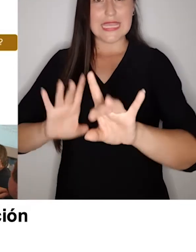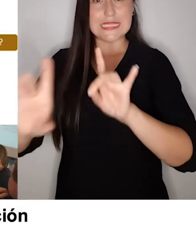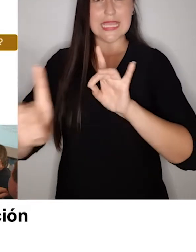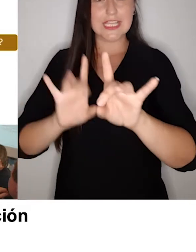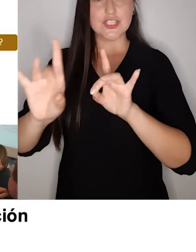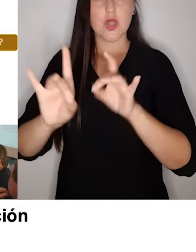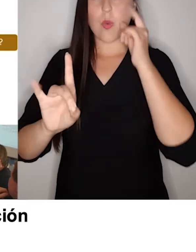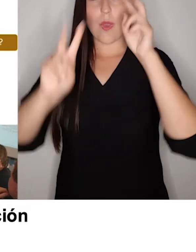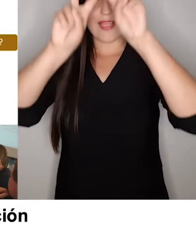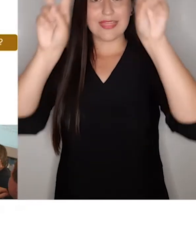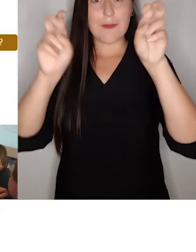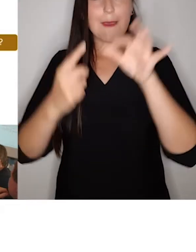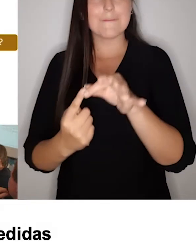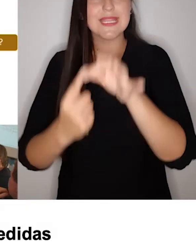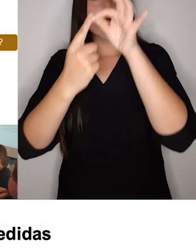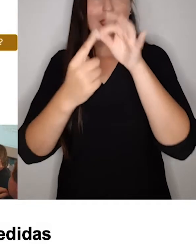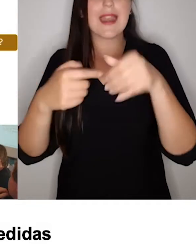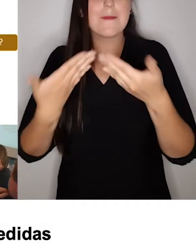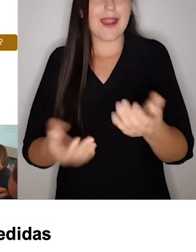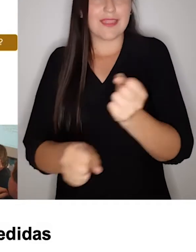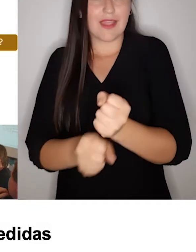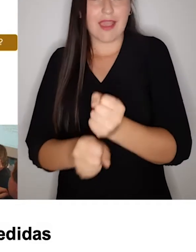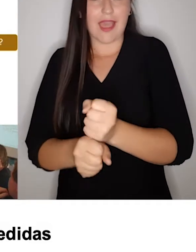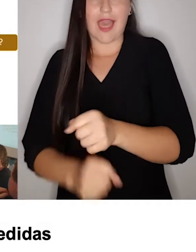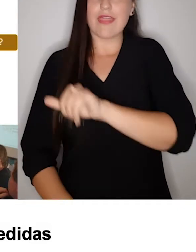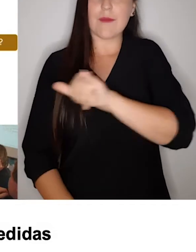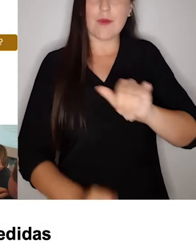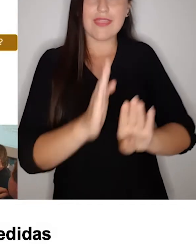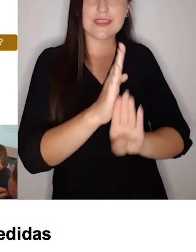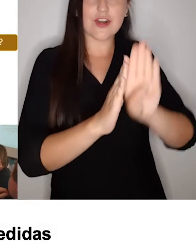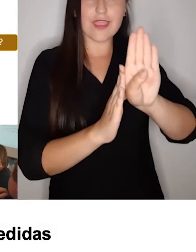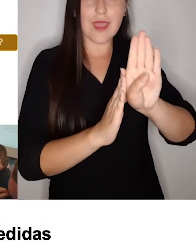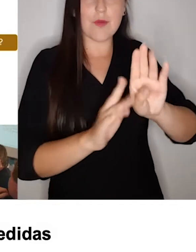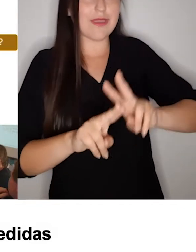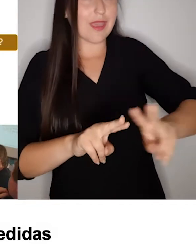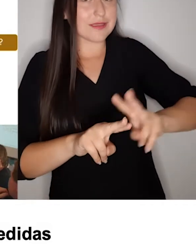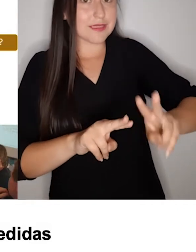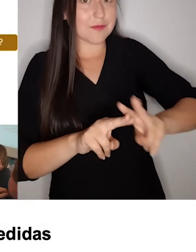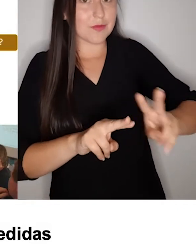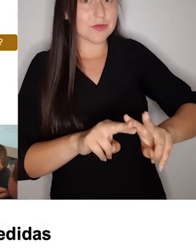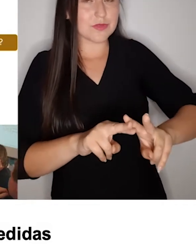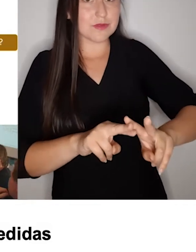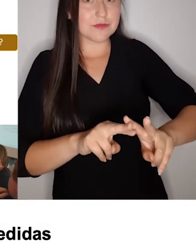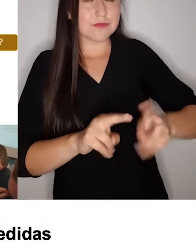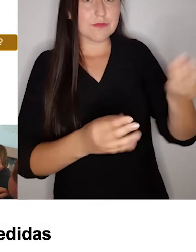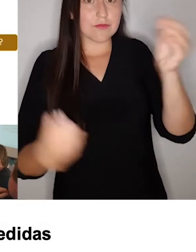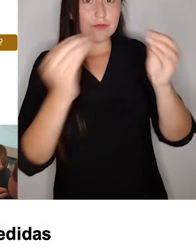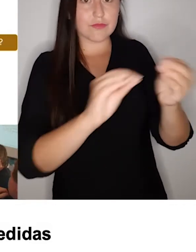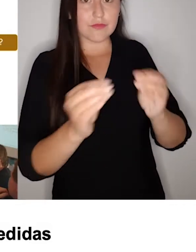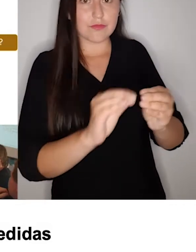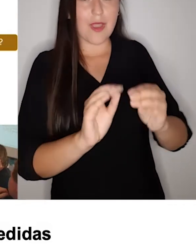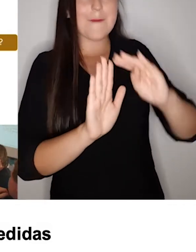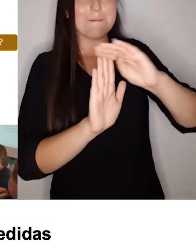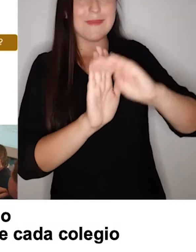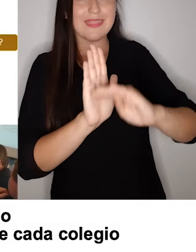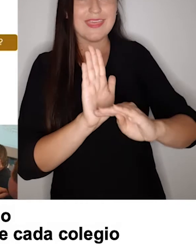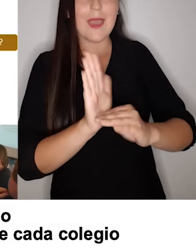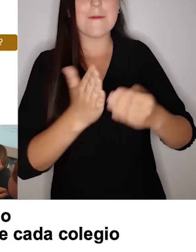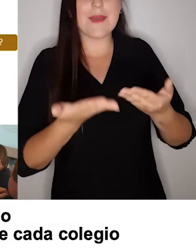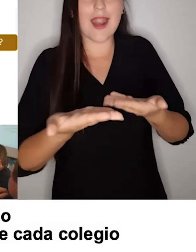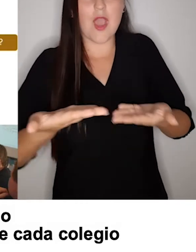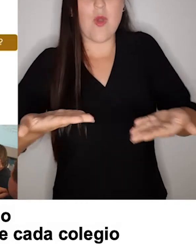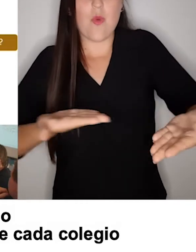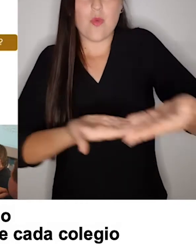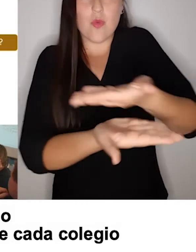of prioritized issues to work on, and then we develop and implement measures, all along